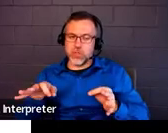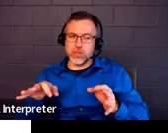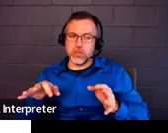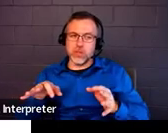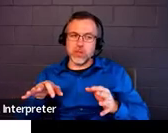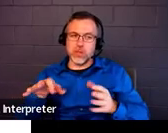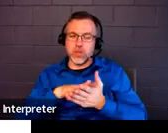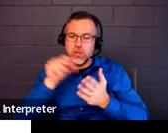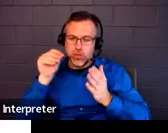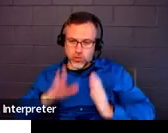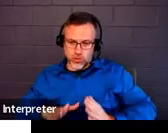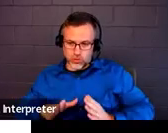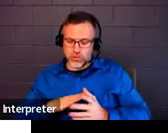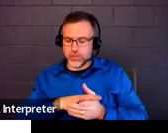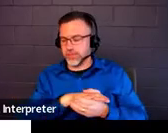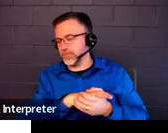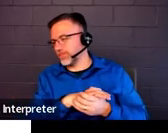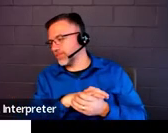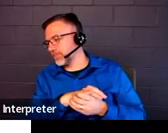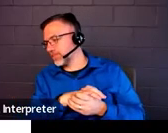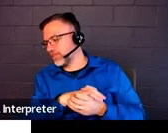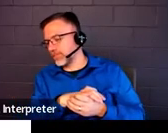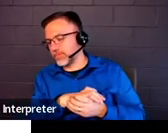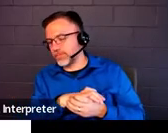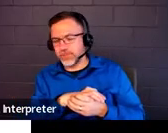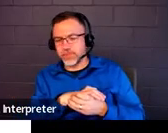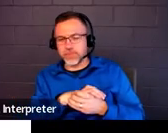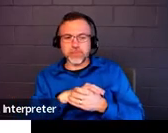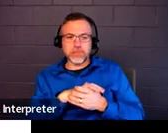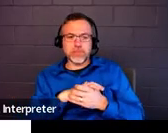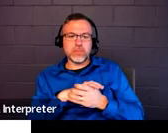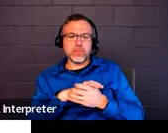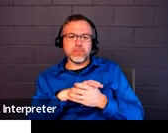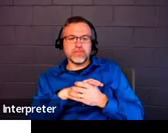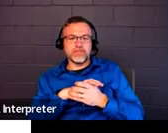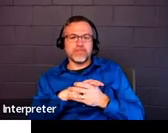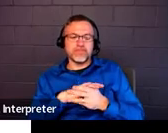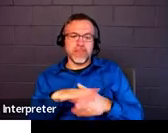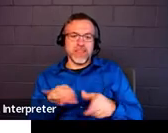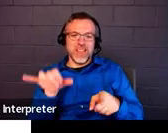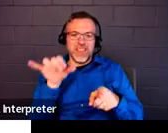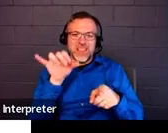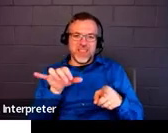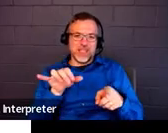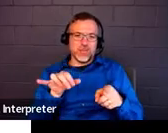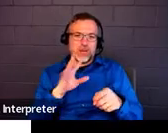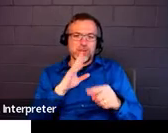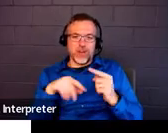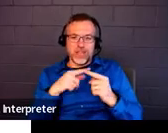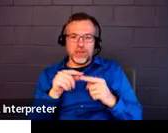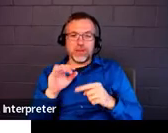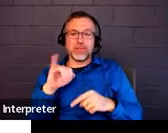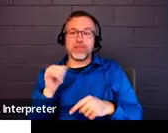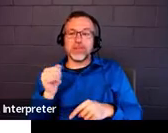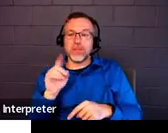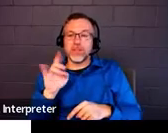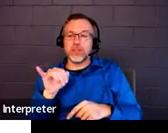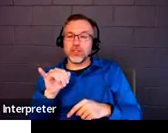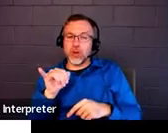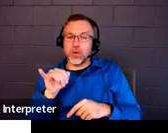they would be participating in. And this is what I was talking about. Jody made this last year. It's